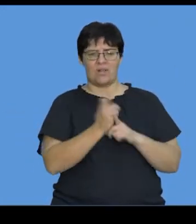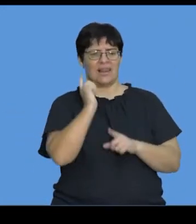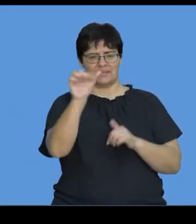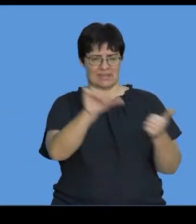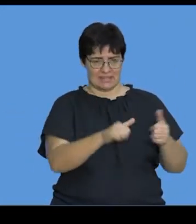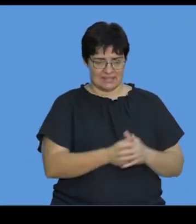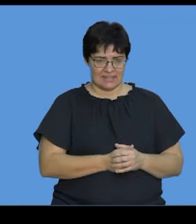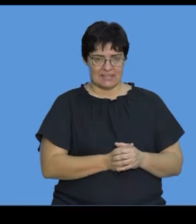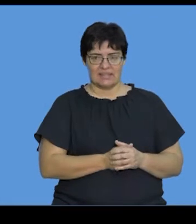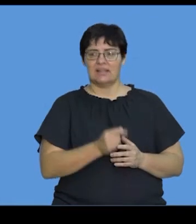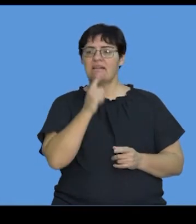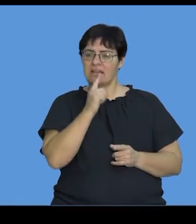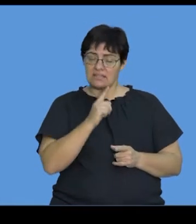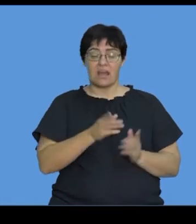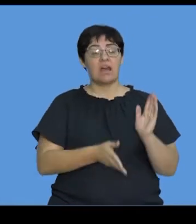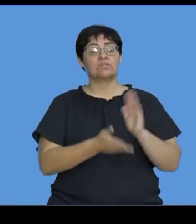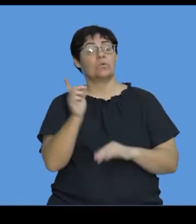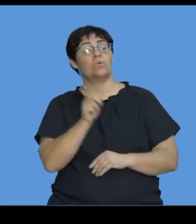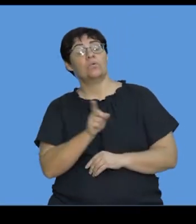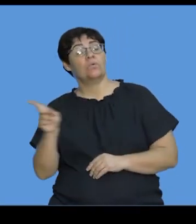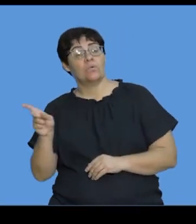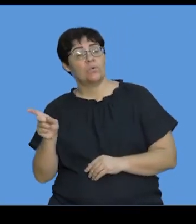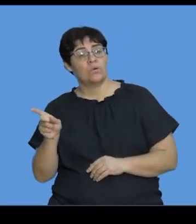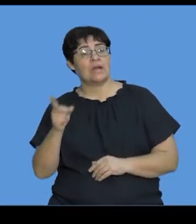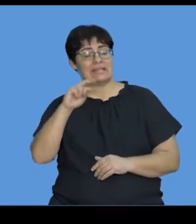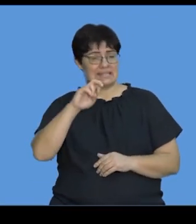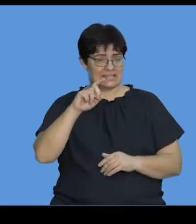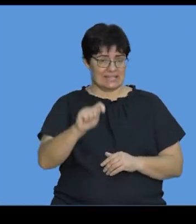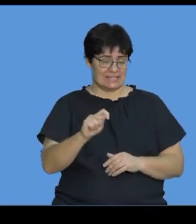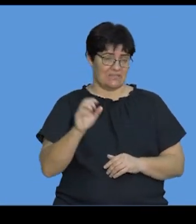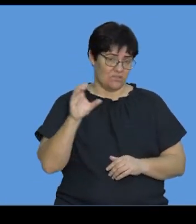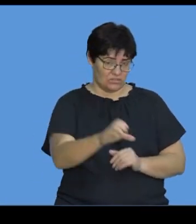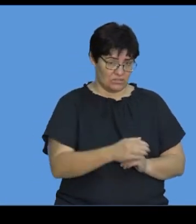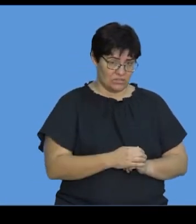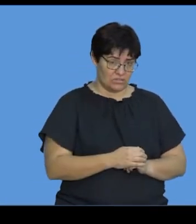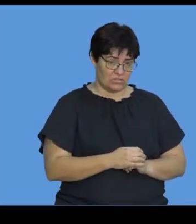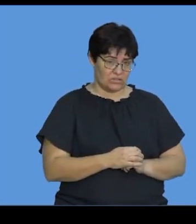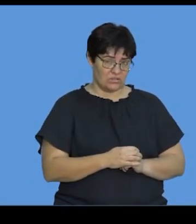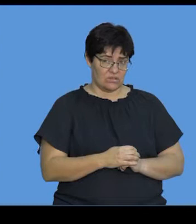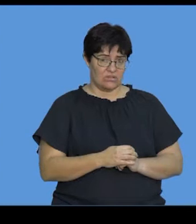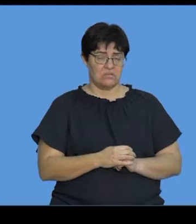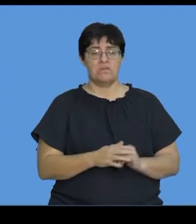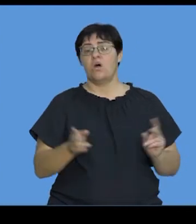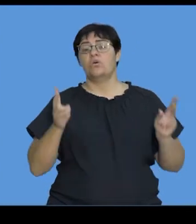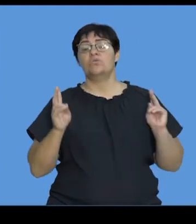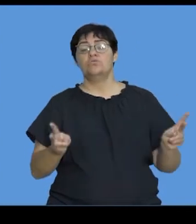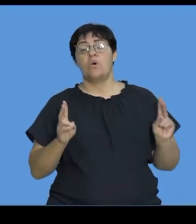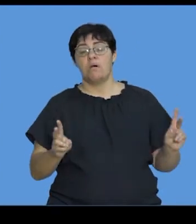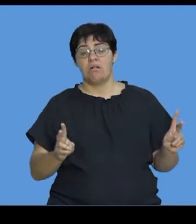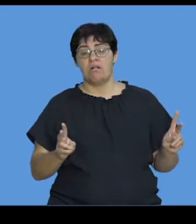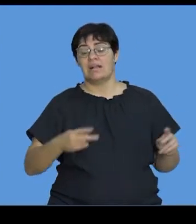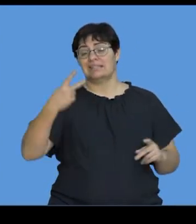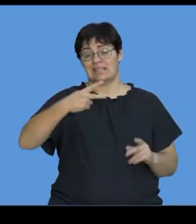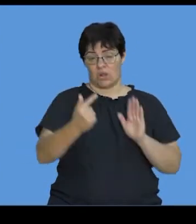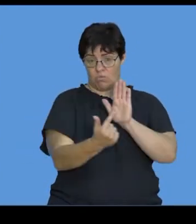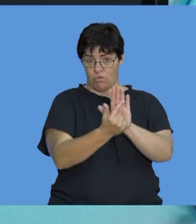that. And it's in the direction of the net force. So, normal Newton's second